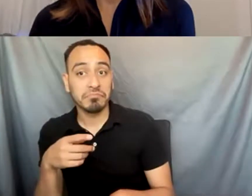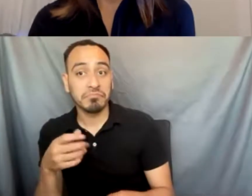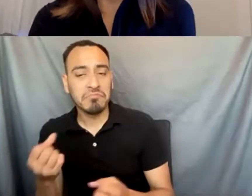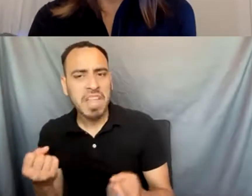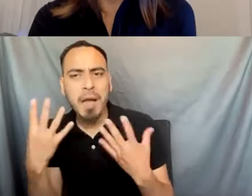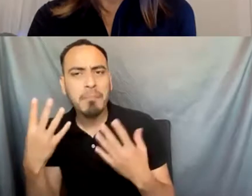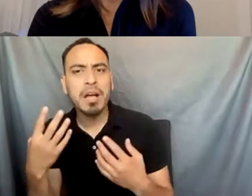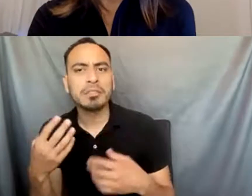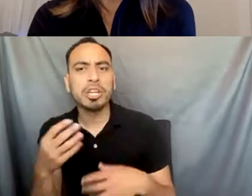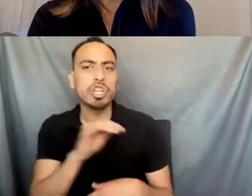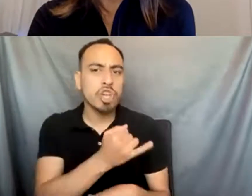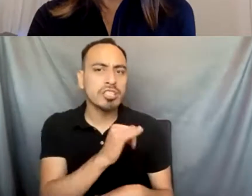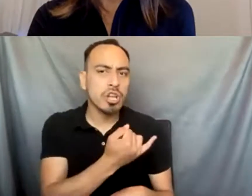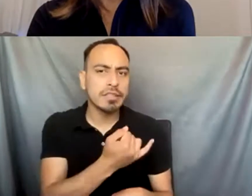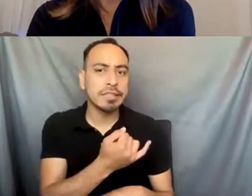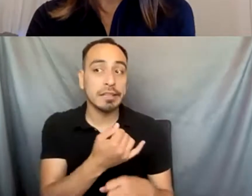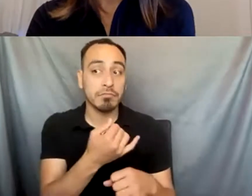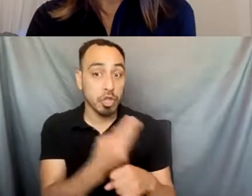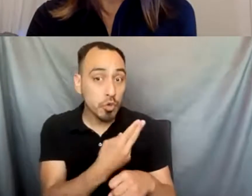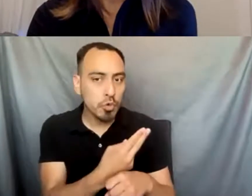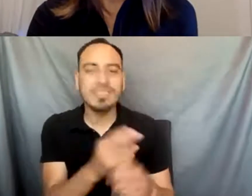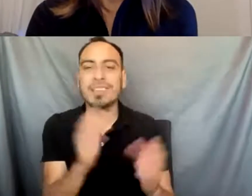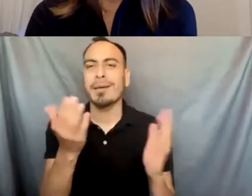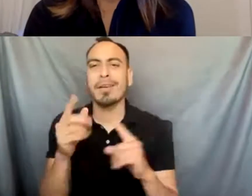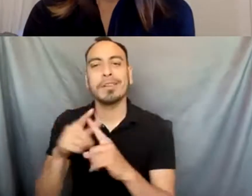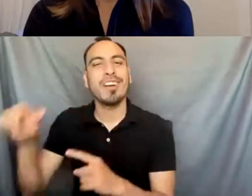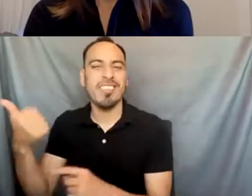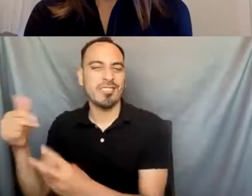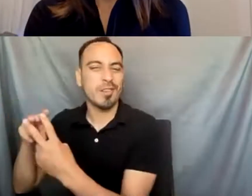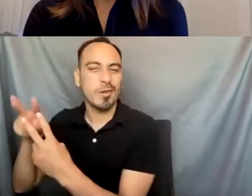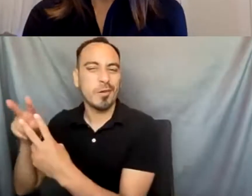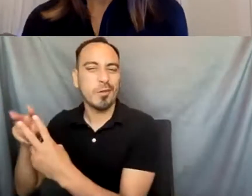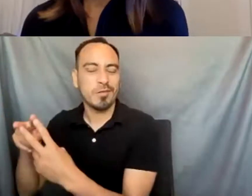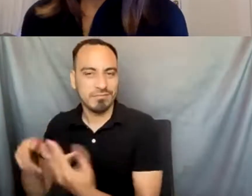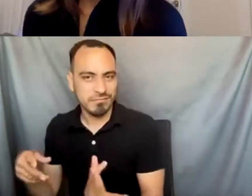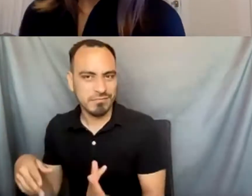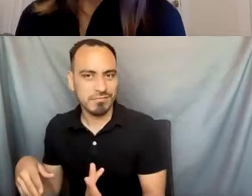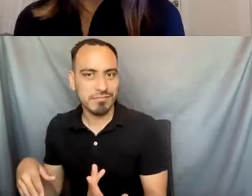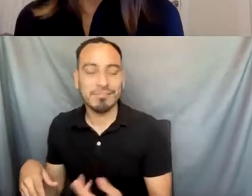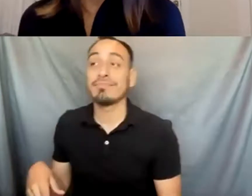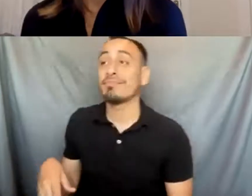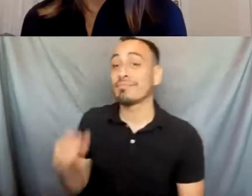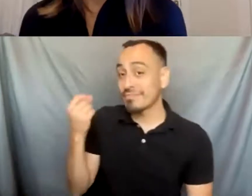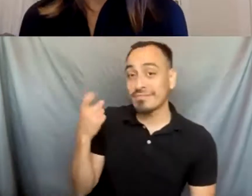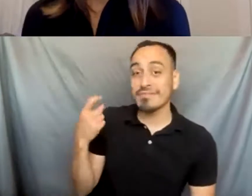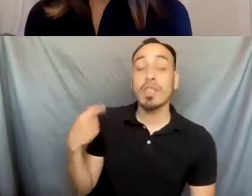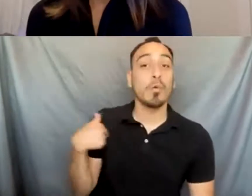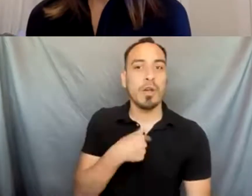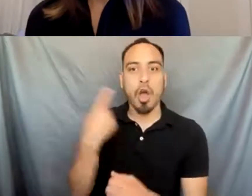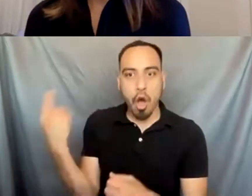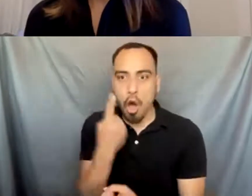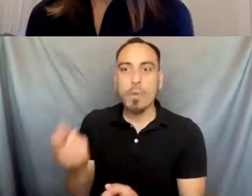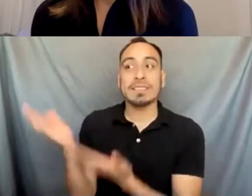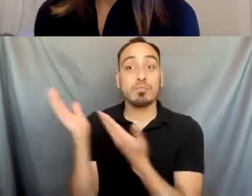other 2 when giving it out to community? So we're always taking Johnson & Johnson, and then right now we're